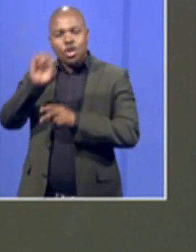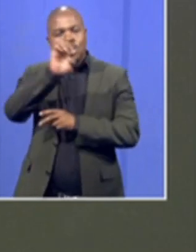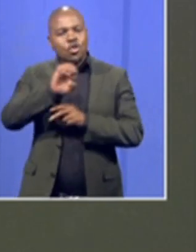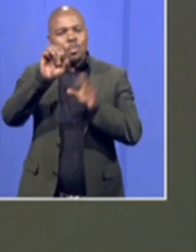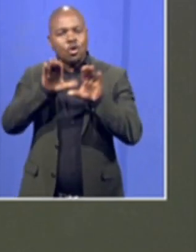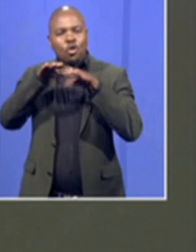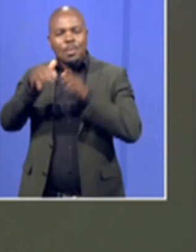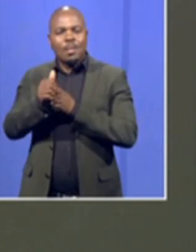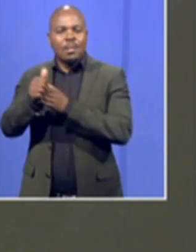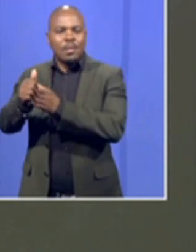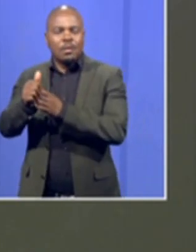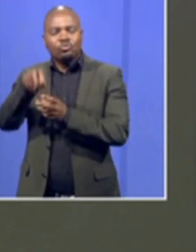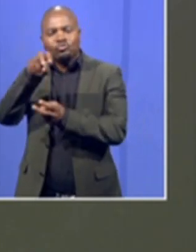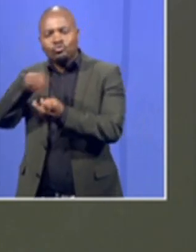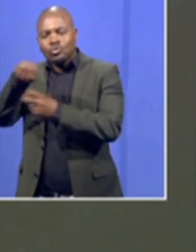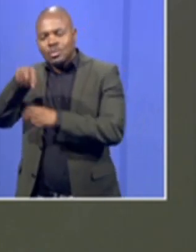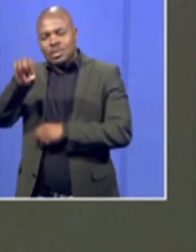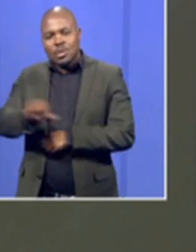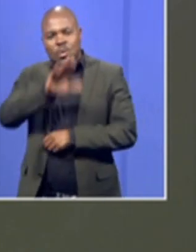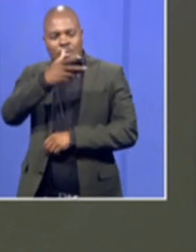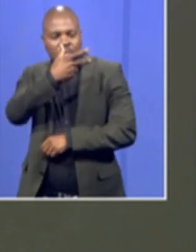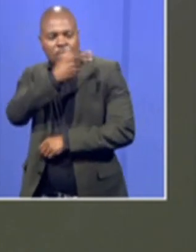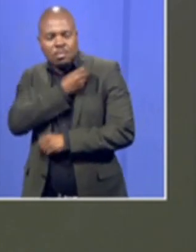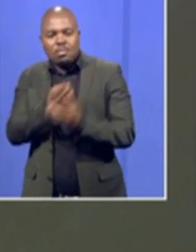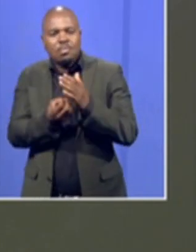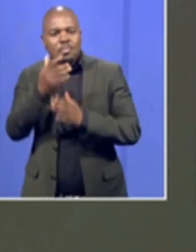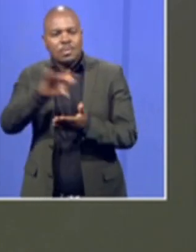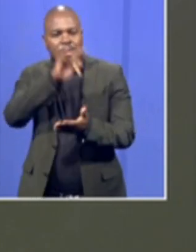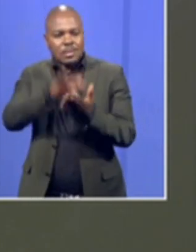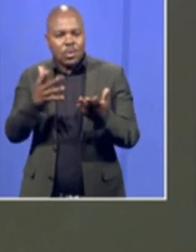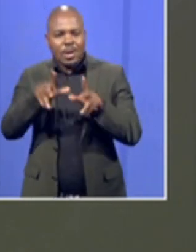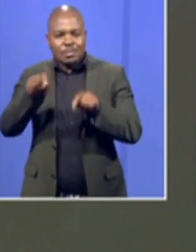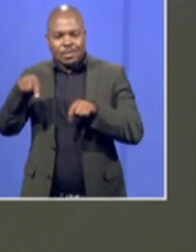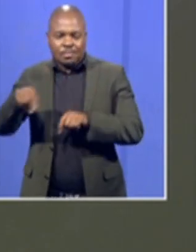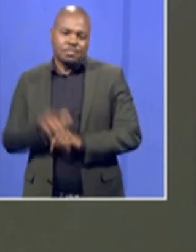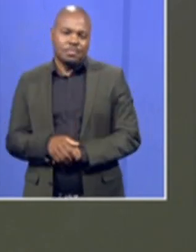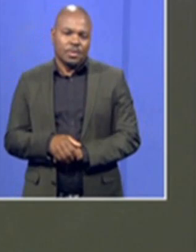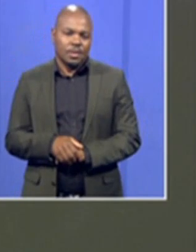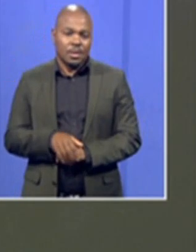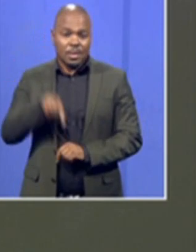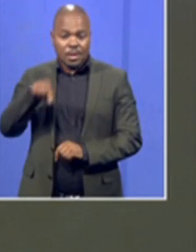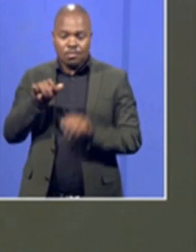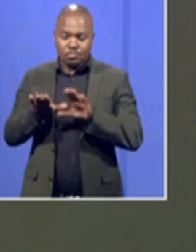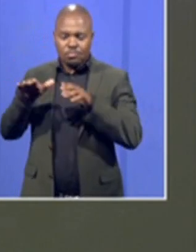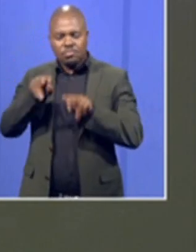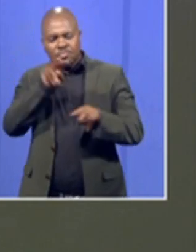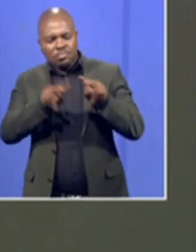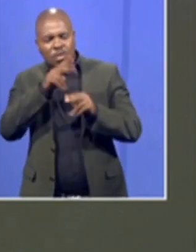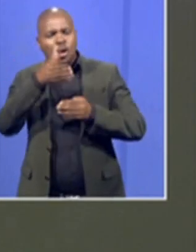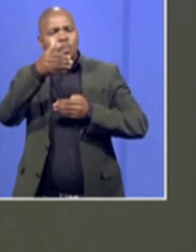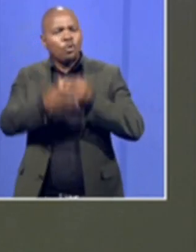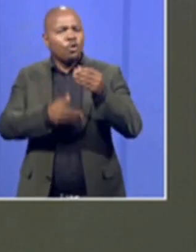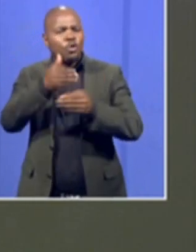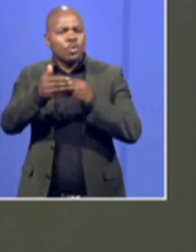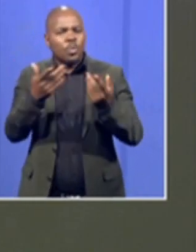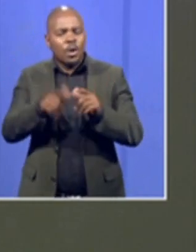Commission delegation on a tour to the country's vaccine manufacturing plants in Cape Town. The Commission will assess progress made regarding